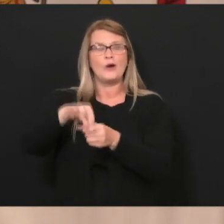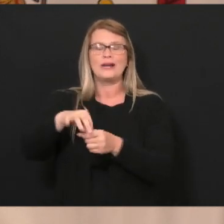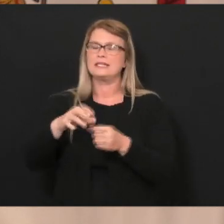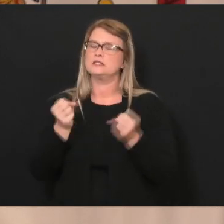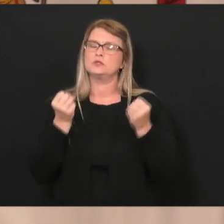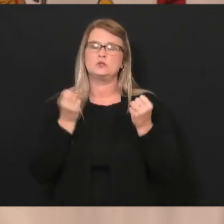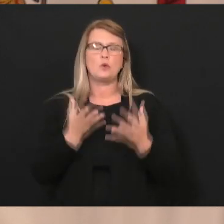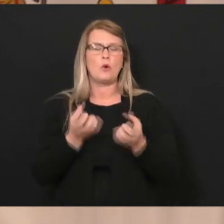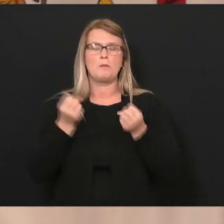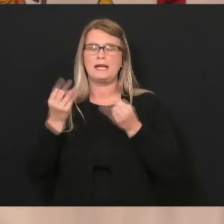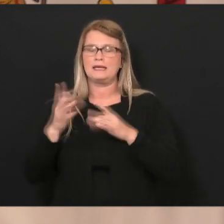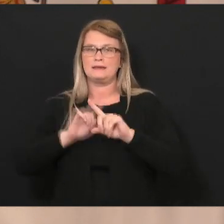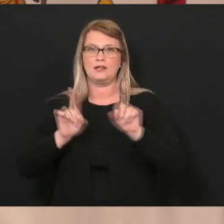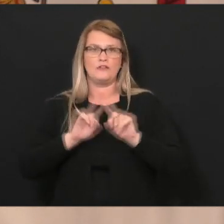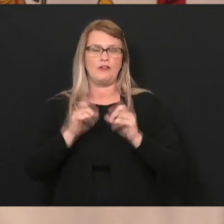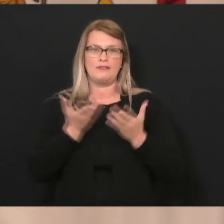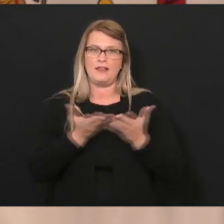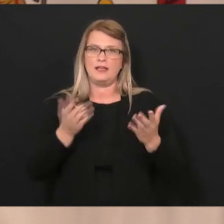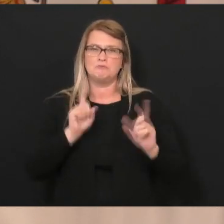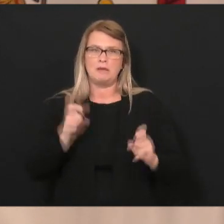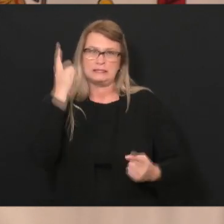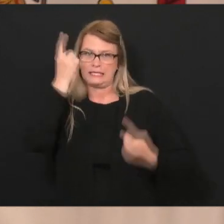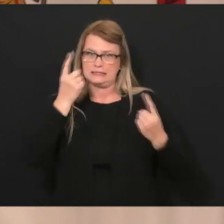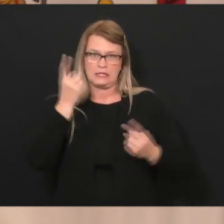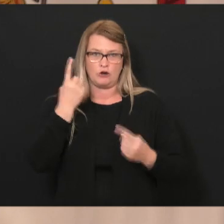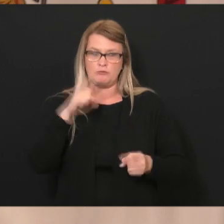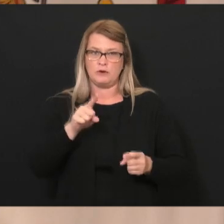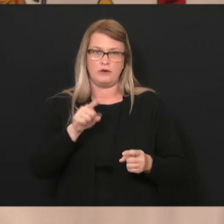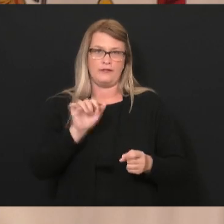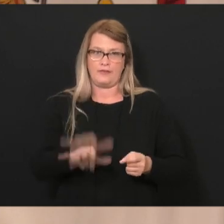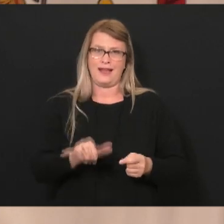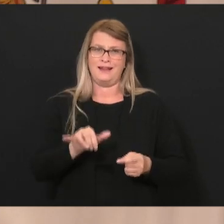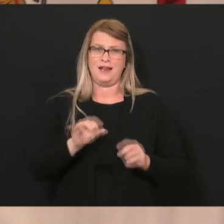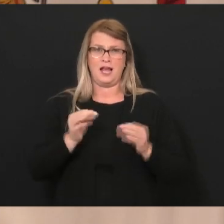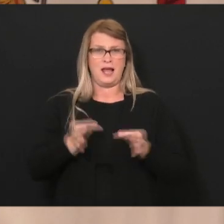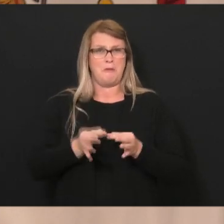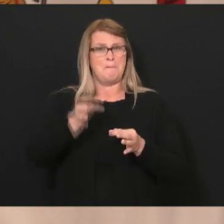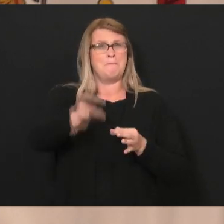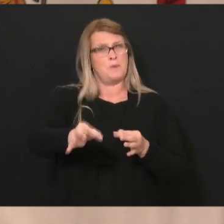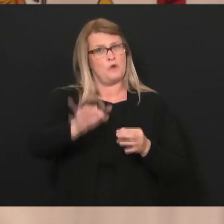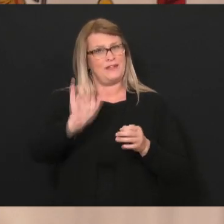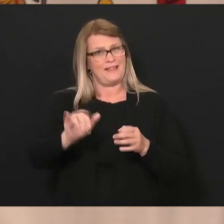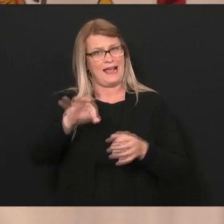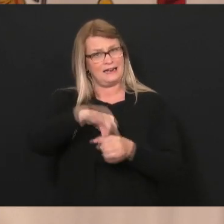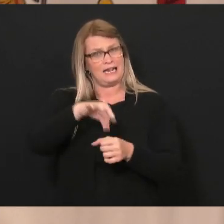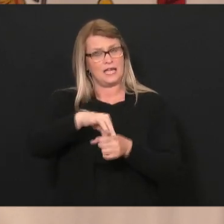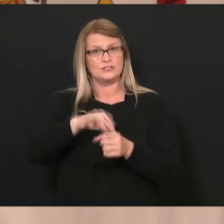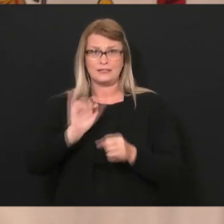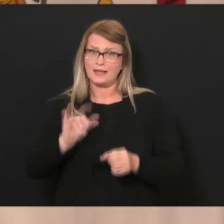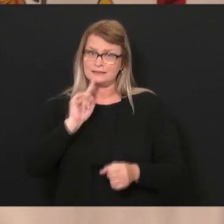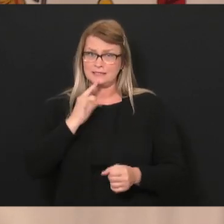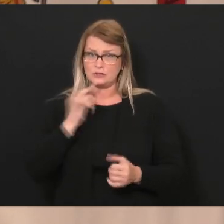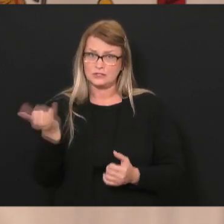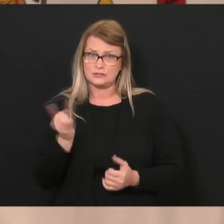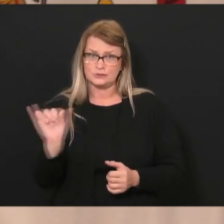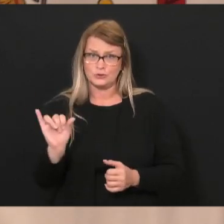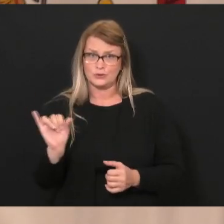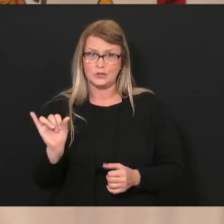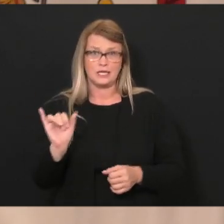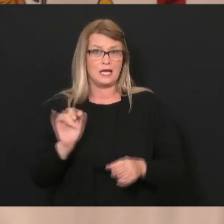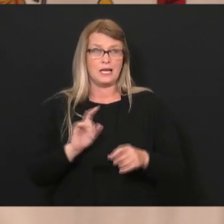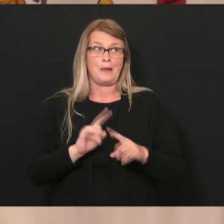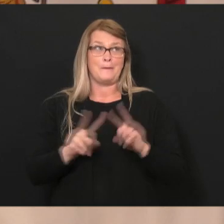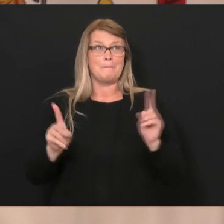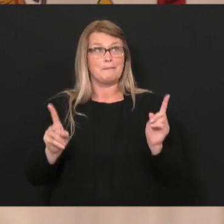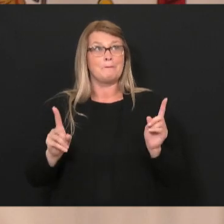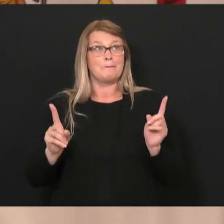many things that we've got to consider here, and moving an election is a really serious thing, and I don't take that lightly in any